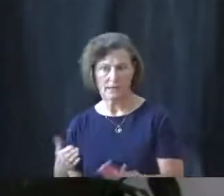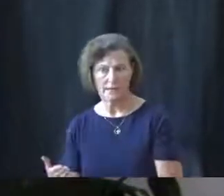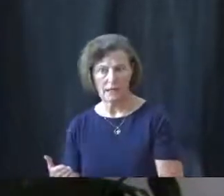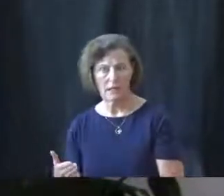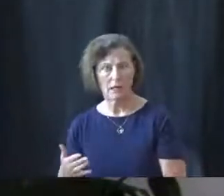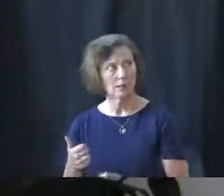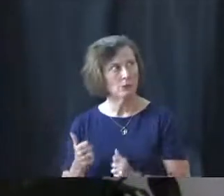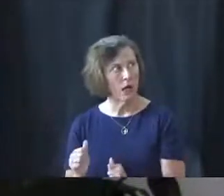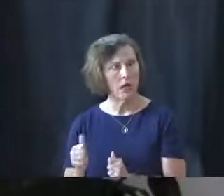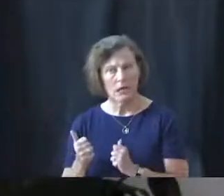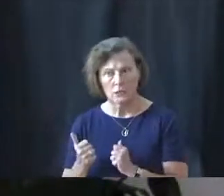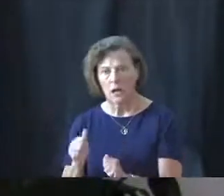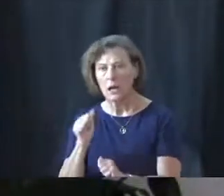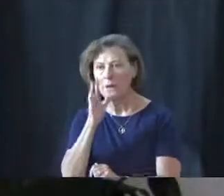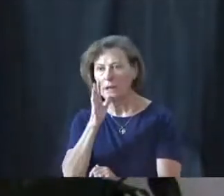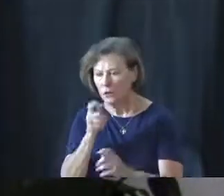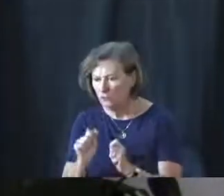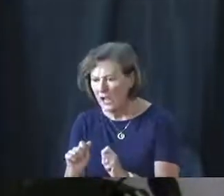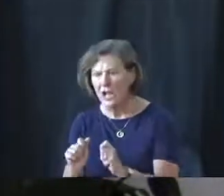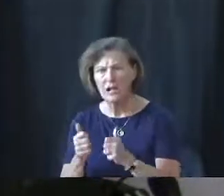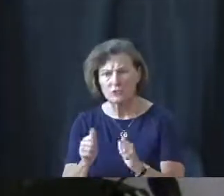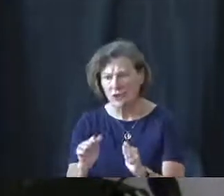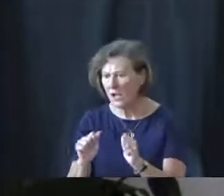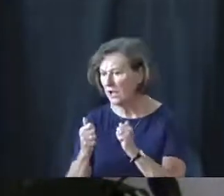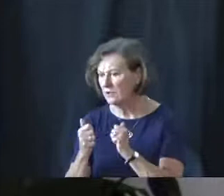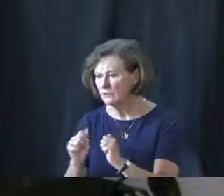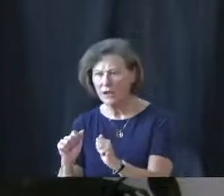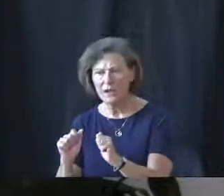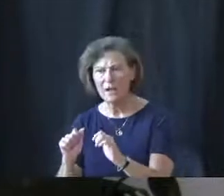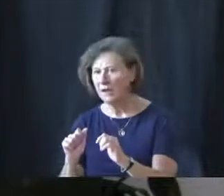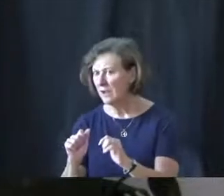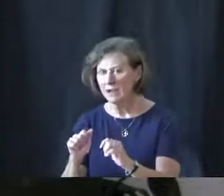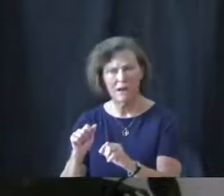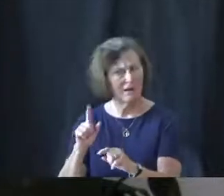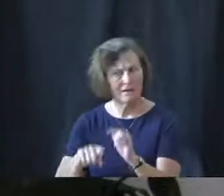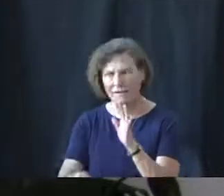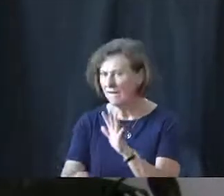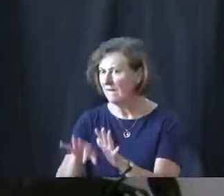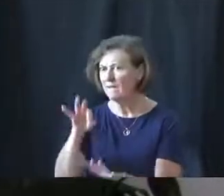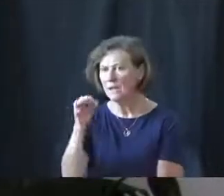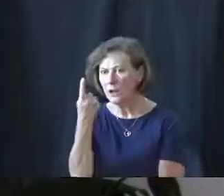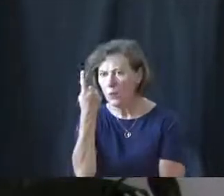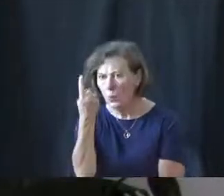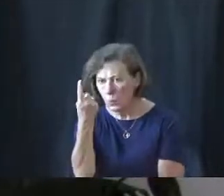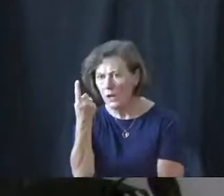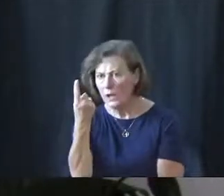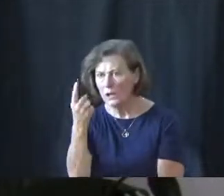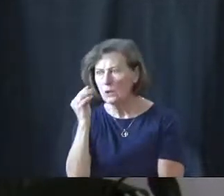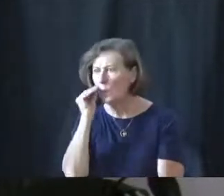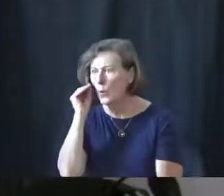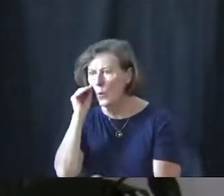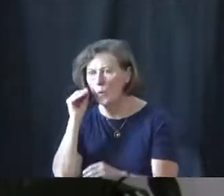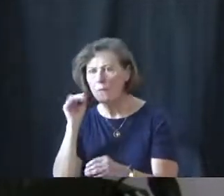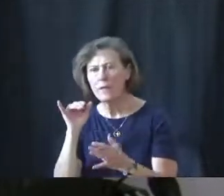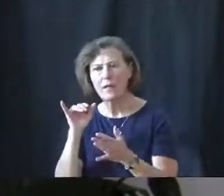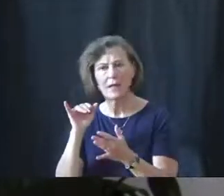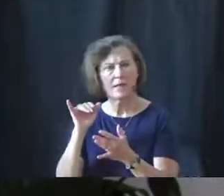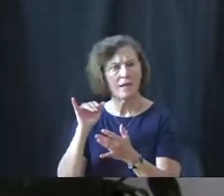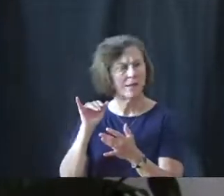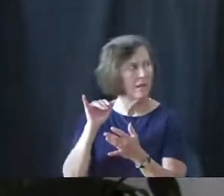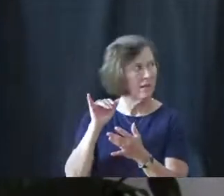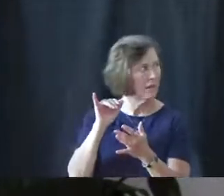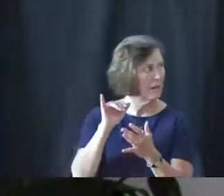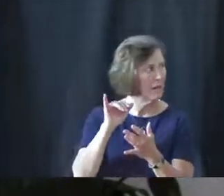Try as she might, she could not find a single household that had